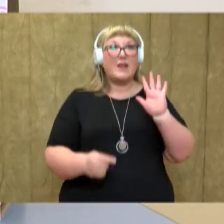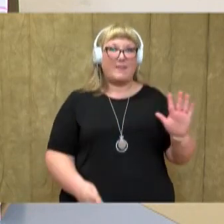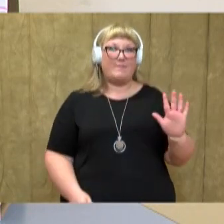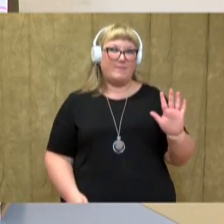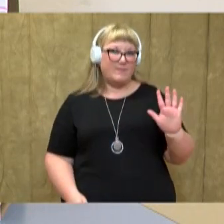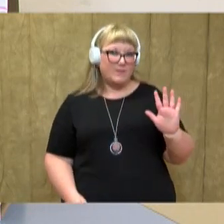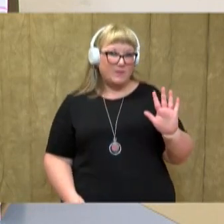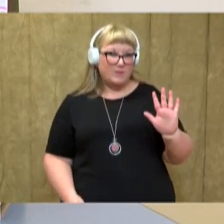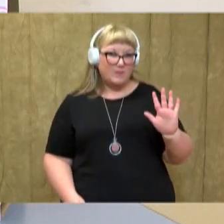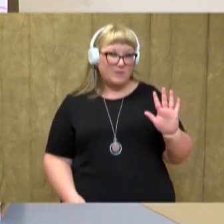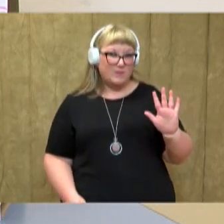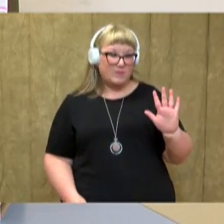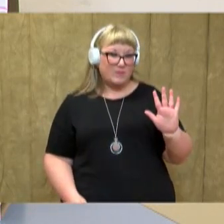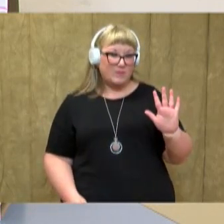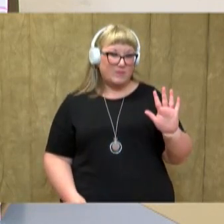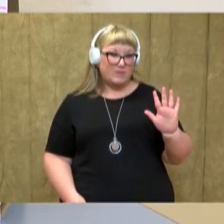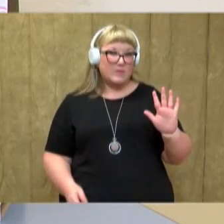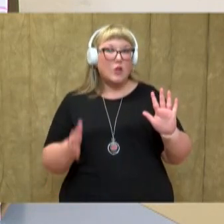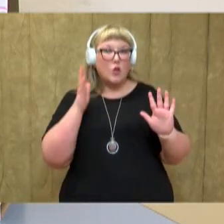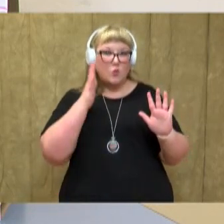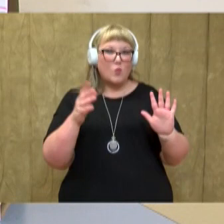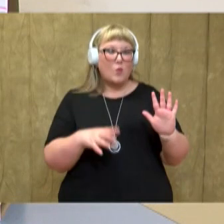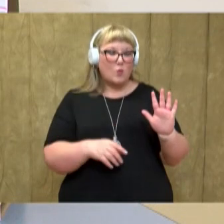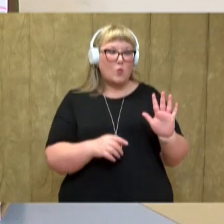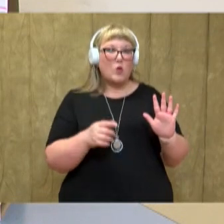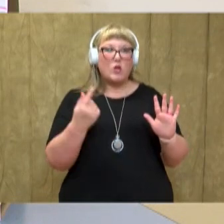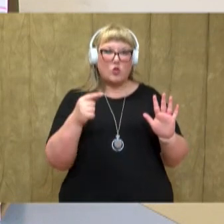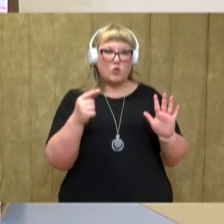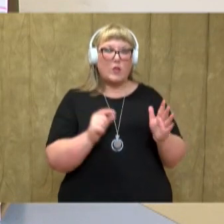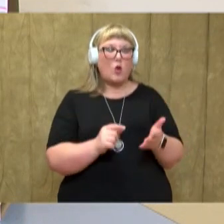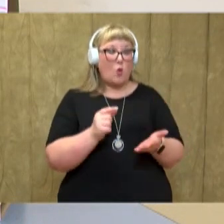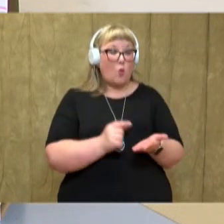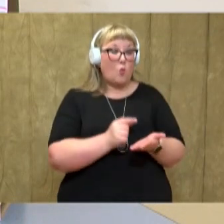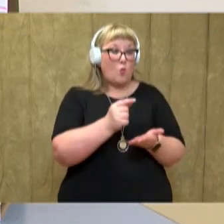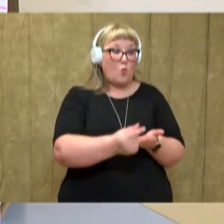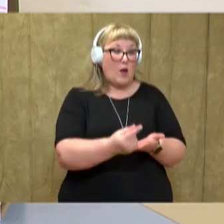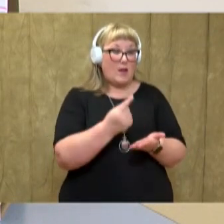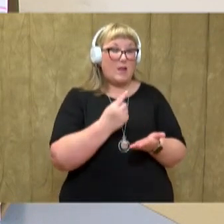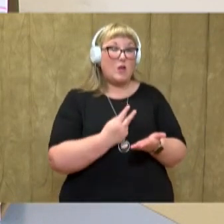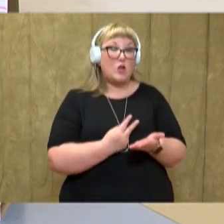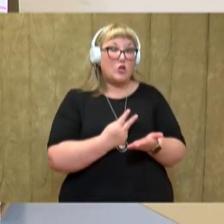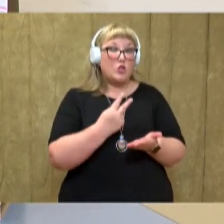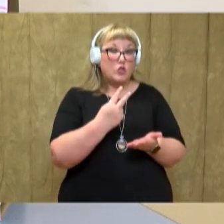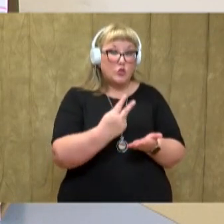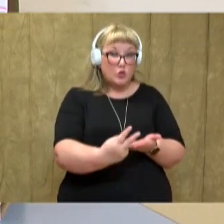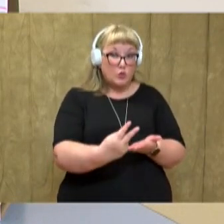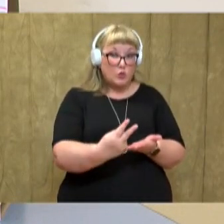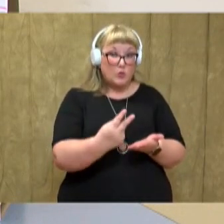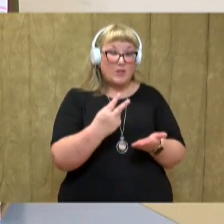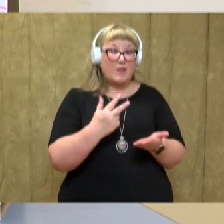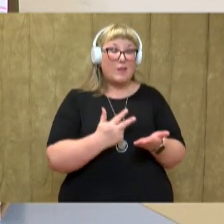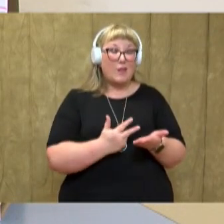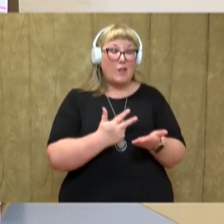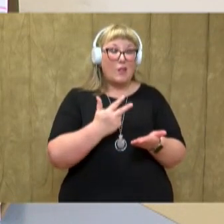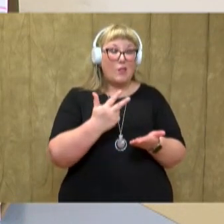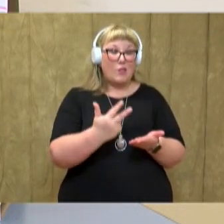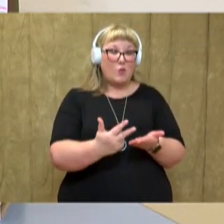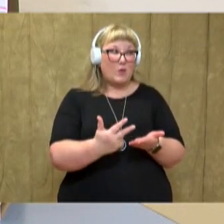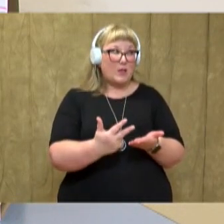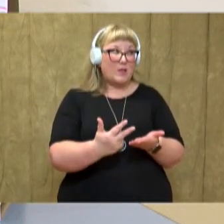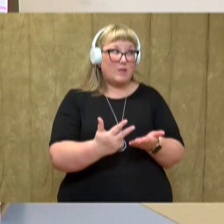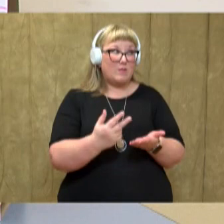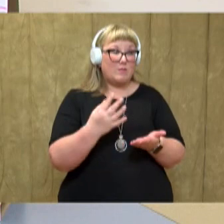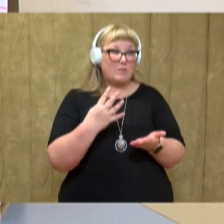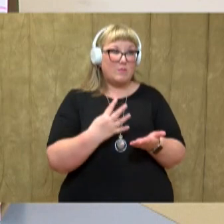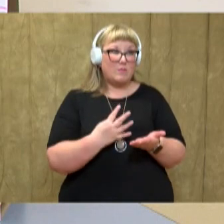5. So we're going to put 5 cubes down. 1, 2,